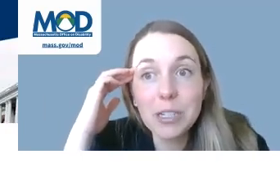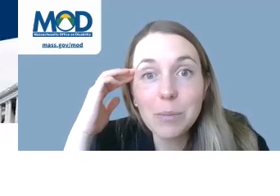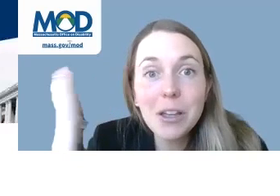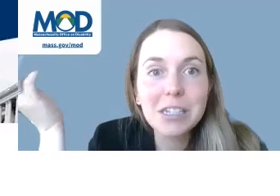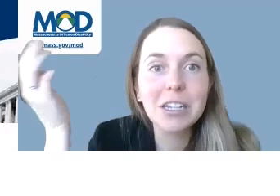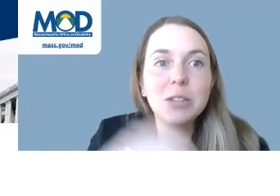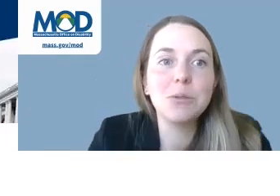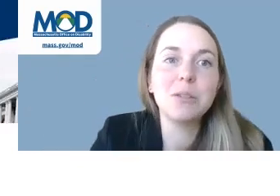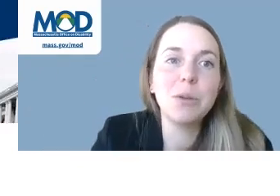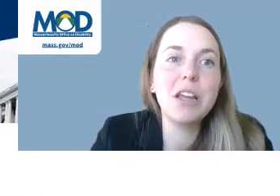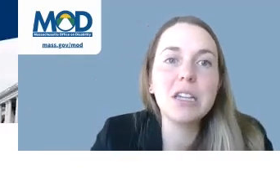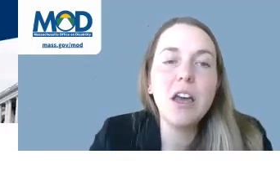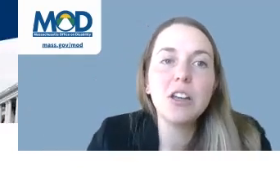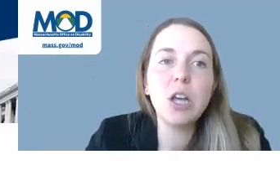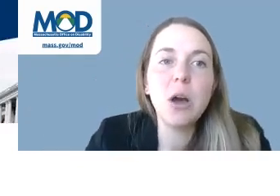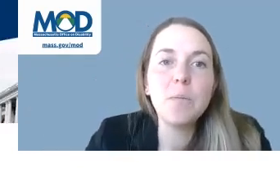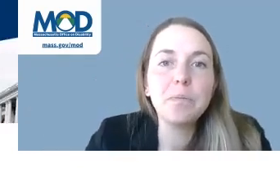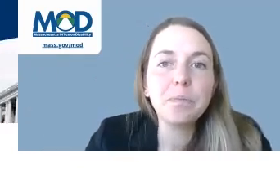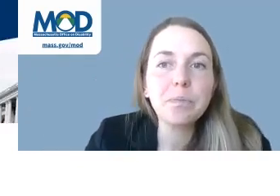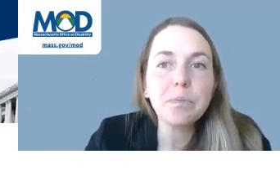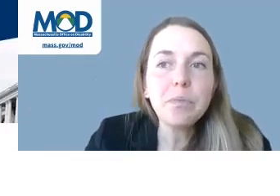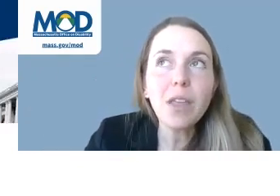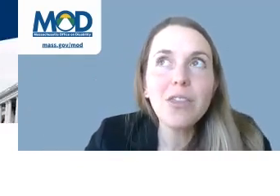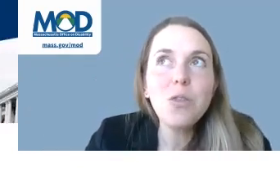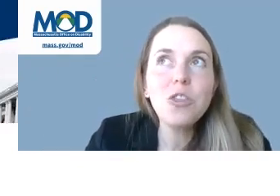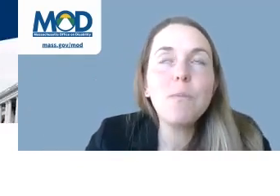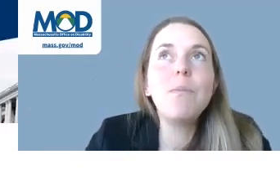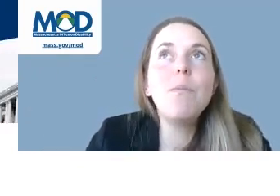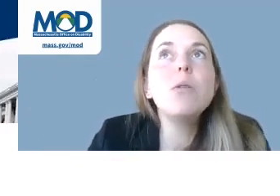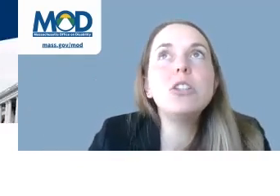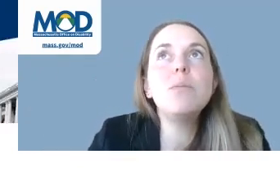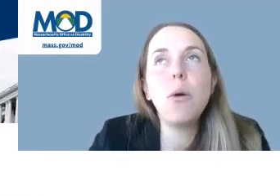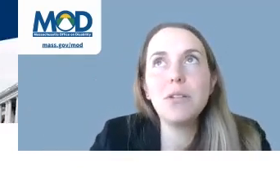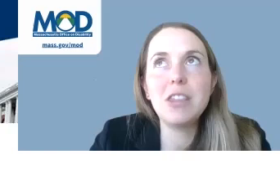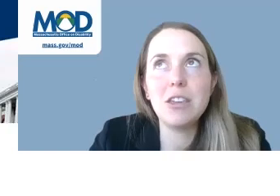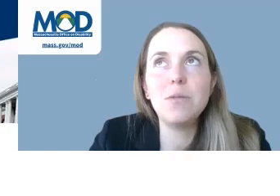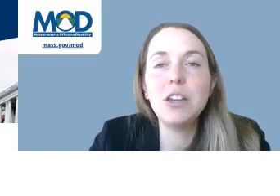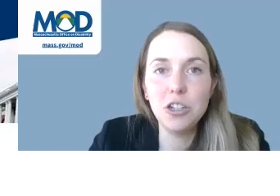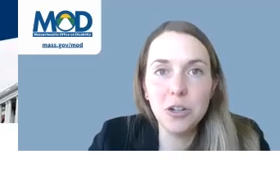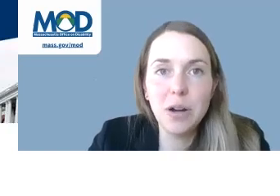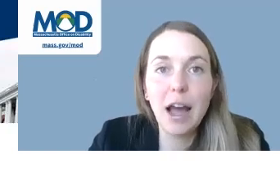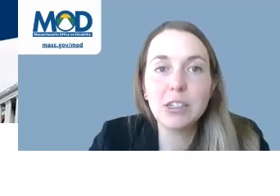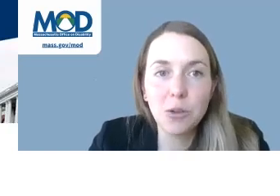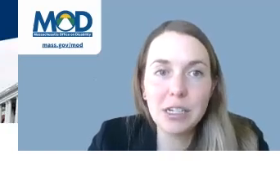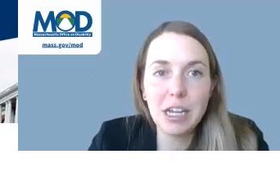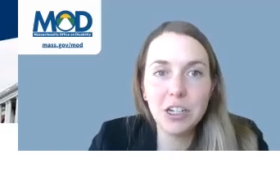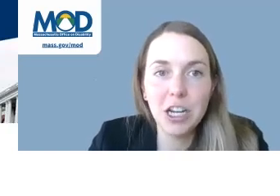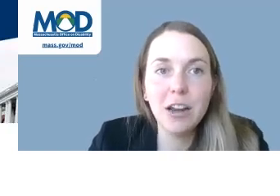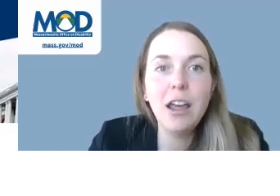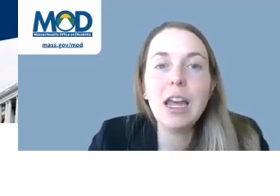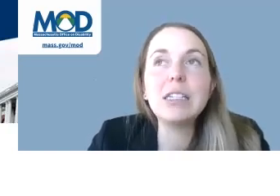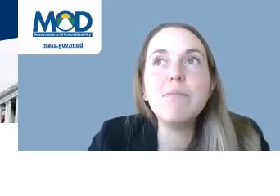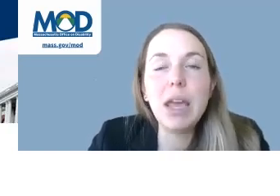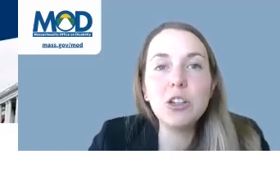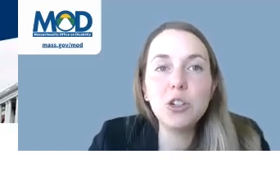to people with disabilities, clients with disabilities? So the most important thing you can do as an